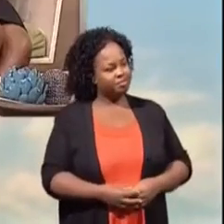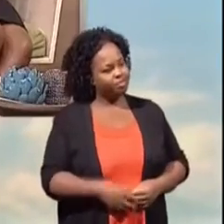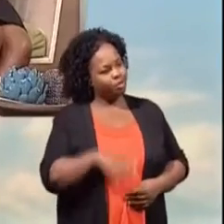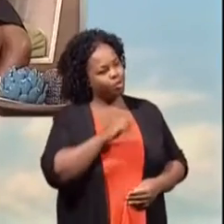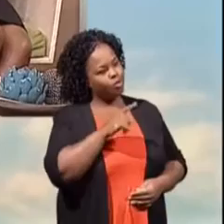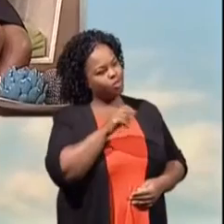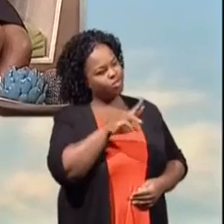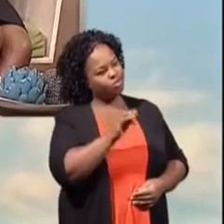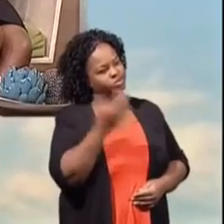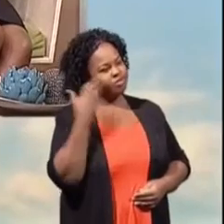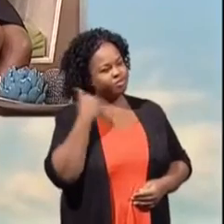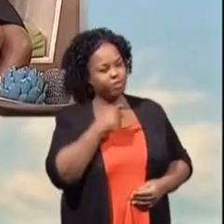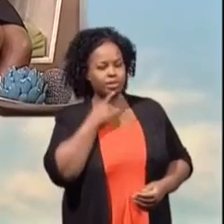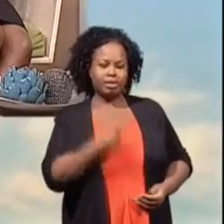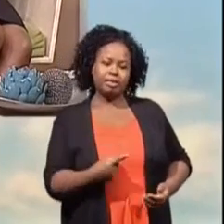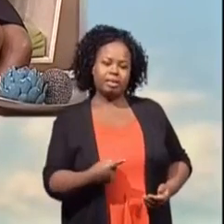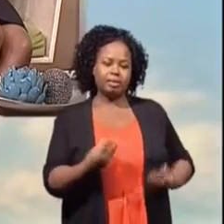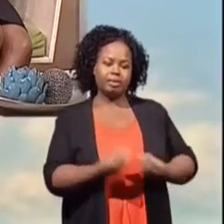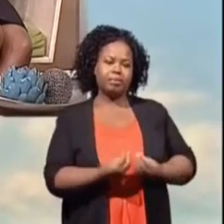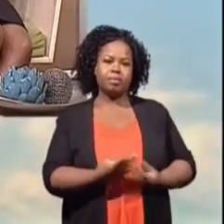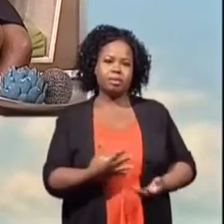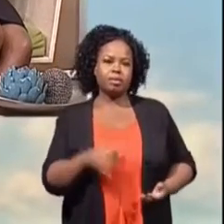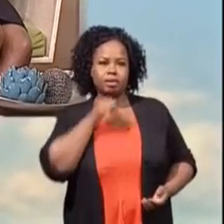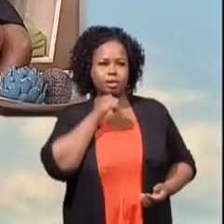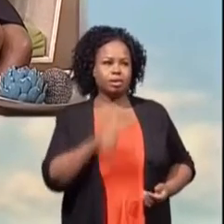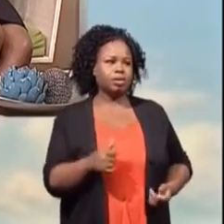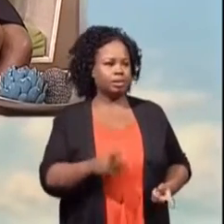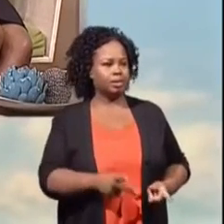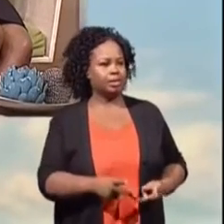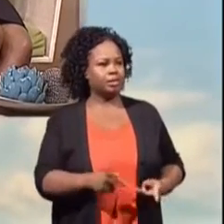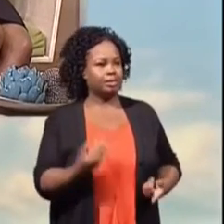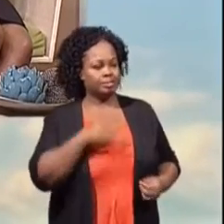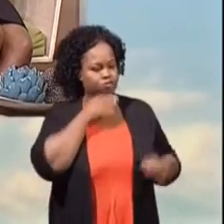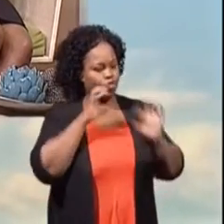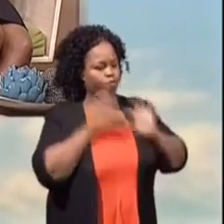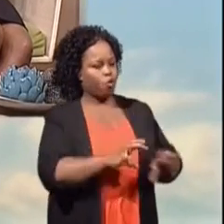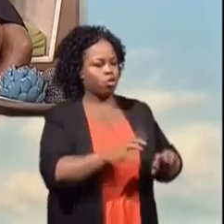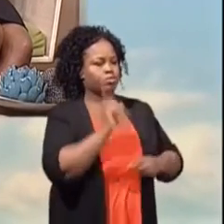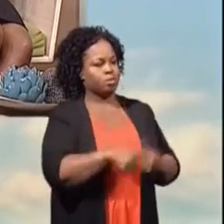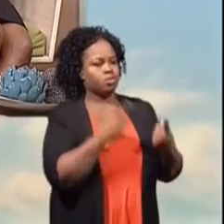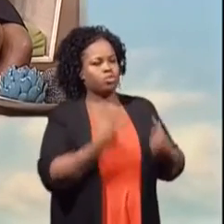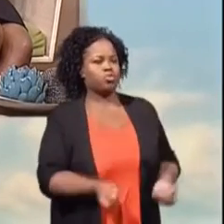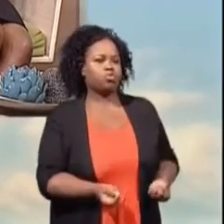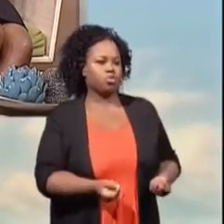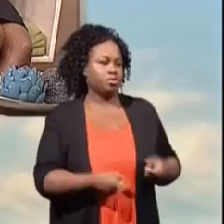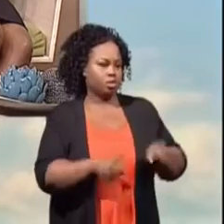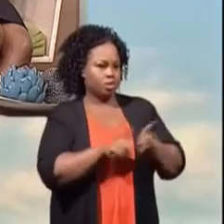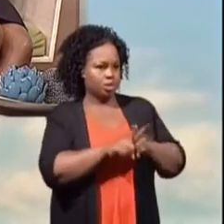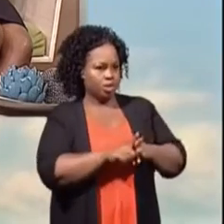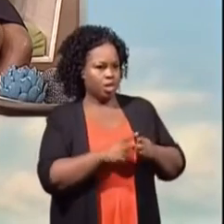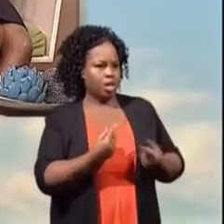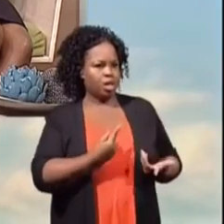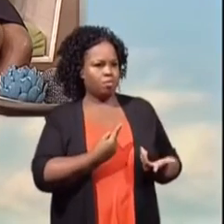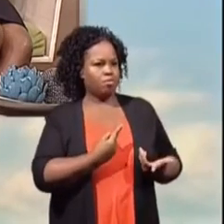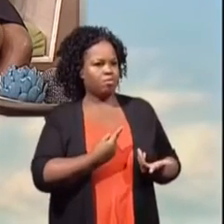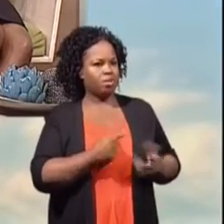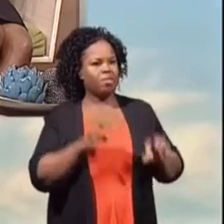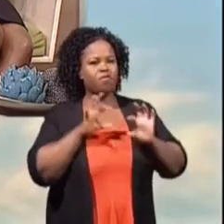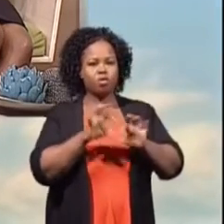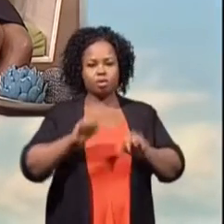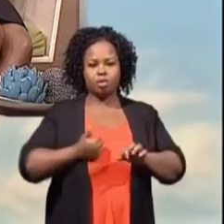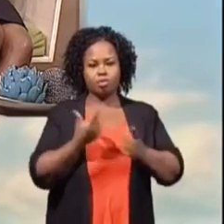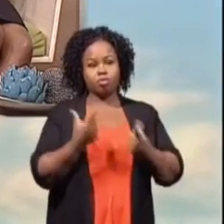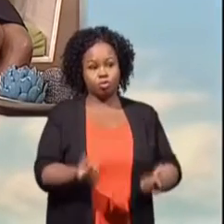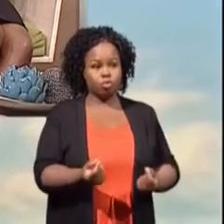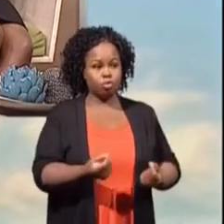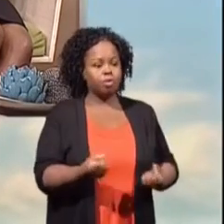Already you mentioned something, Wati. It's not like endlini uyanyanzelwa, and it's not like naye uyazinyanzela kumyeni